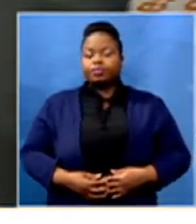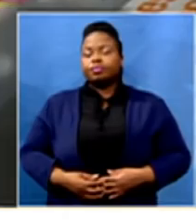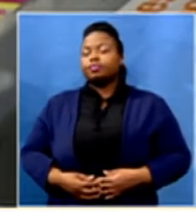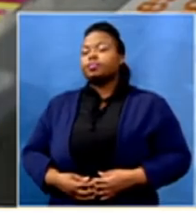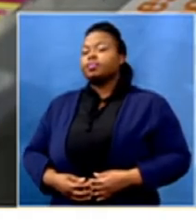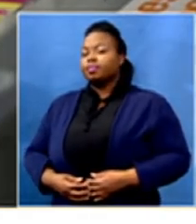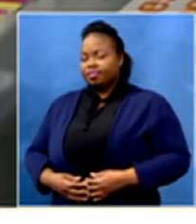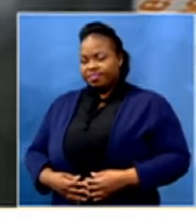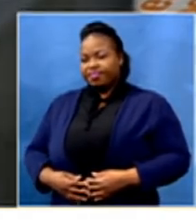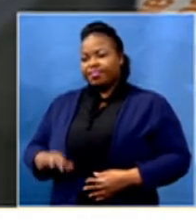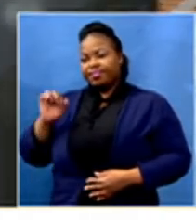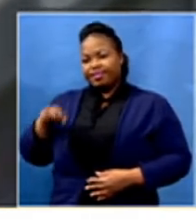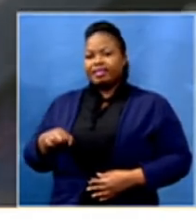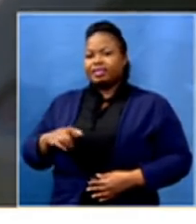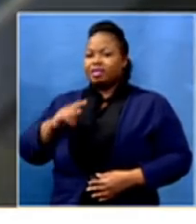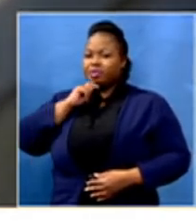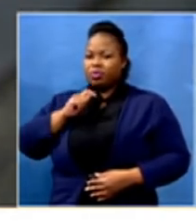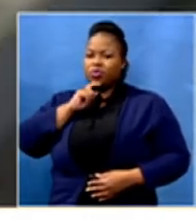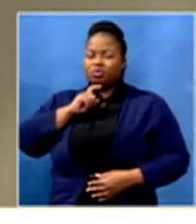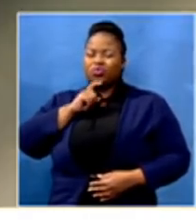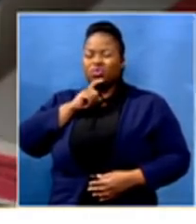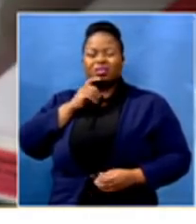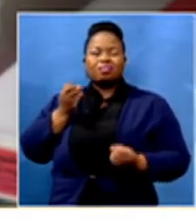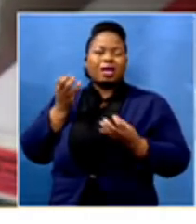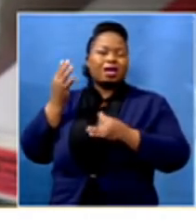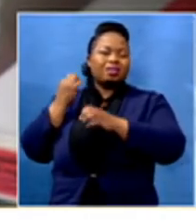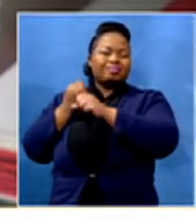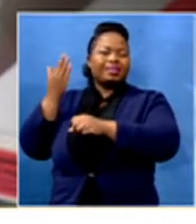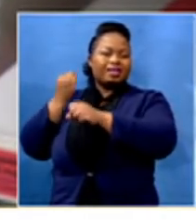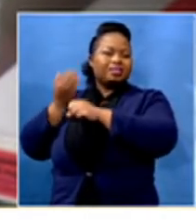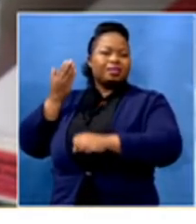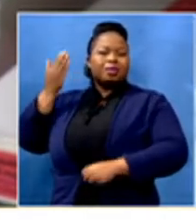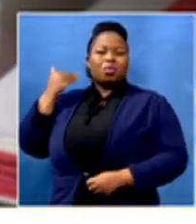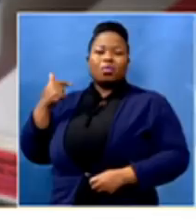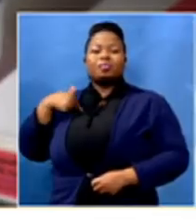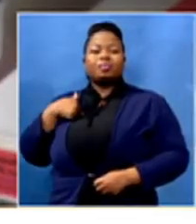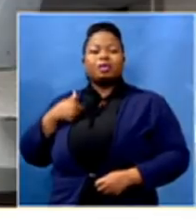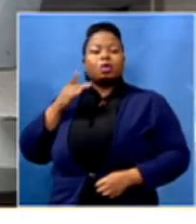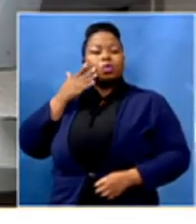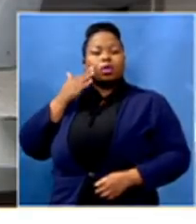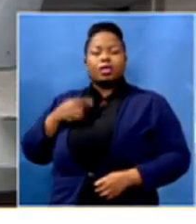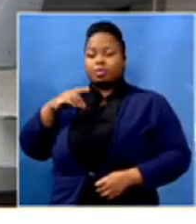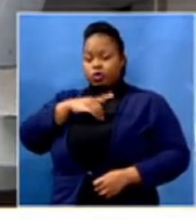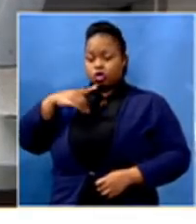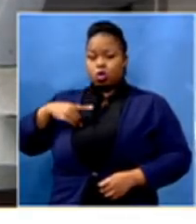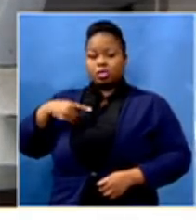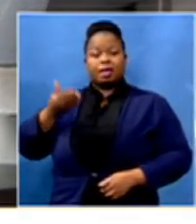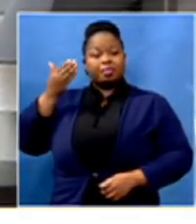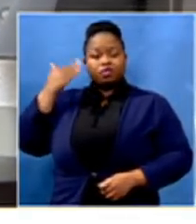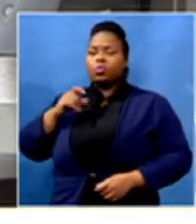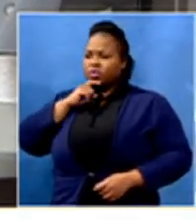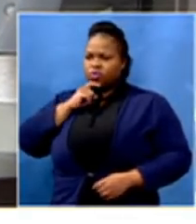Actually, it's being used. It has been used many years ago. When I was in clinical practice, it's something that we used to use quite